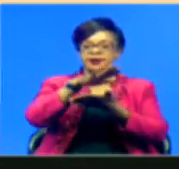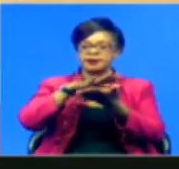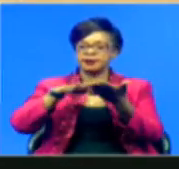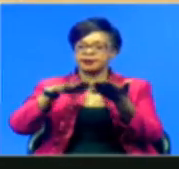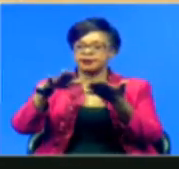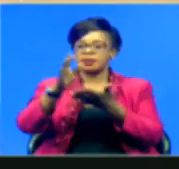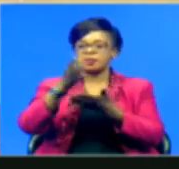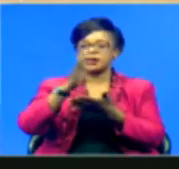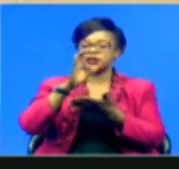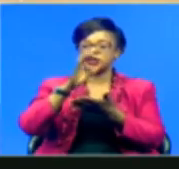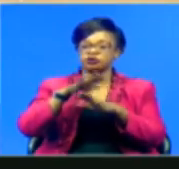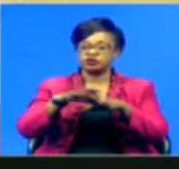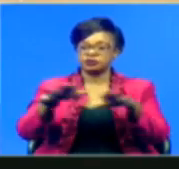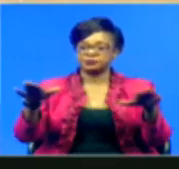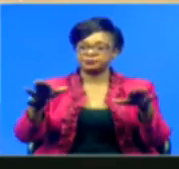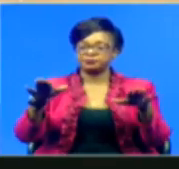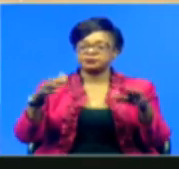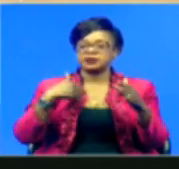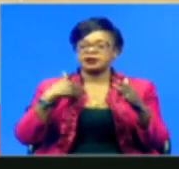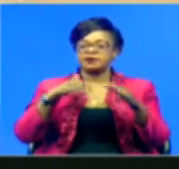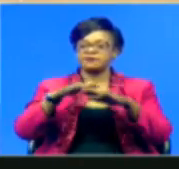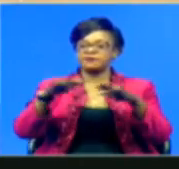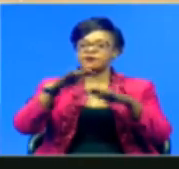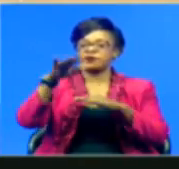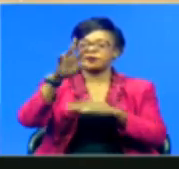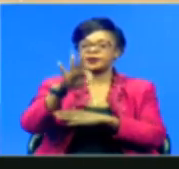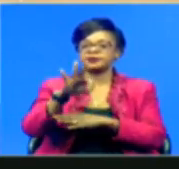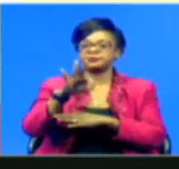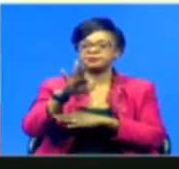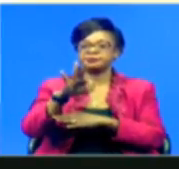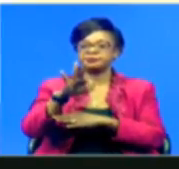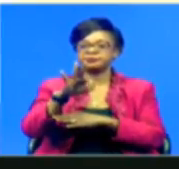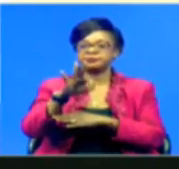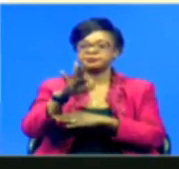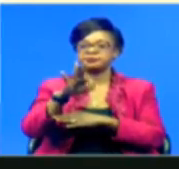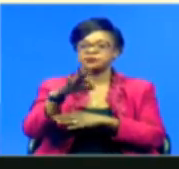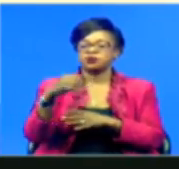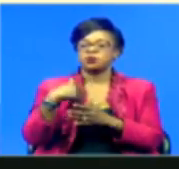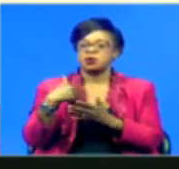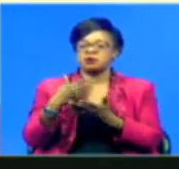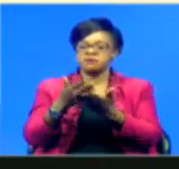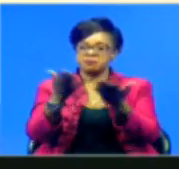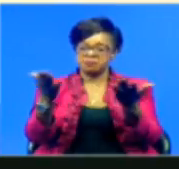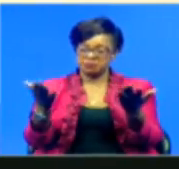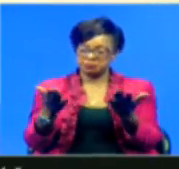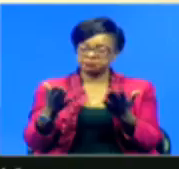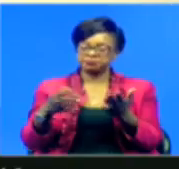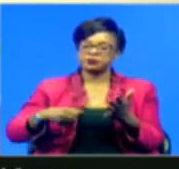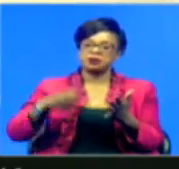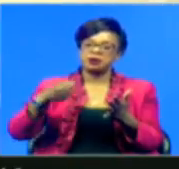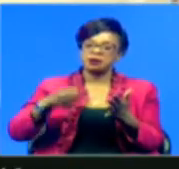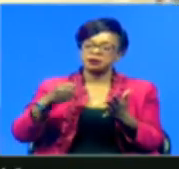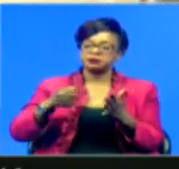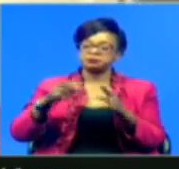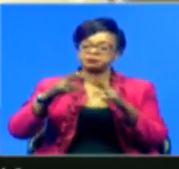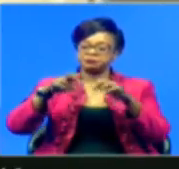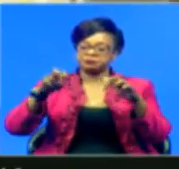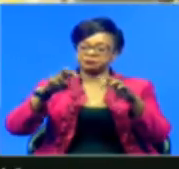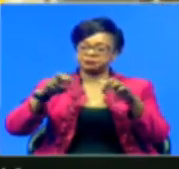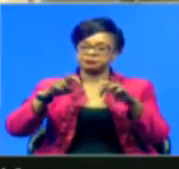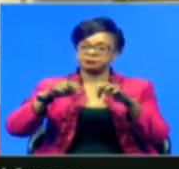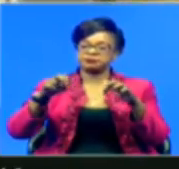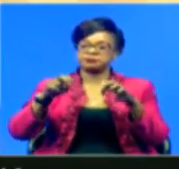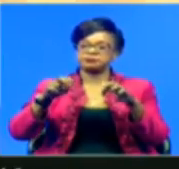Ocean. The building has 3 floors. At the entrance are conveyor belts, where luggage will be screened and inspected before it pops out the